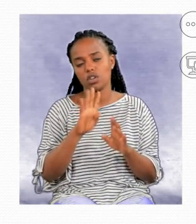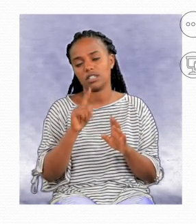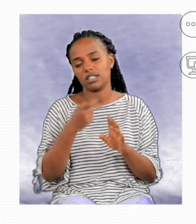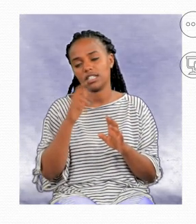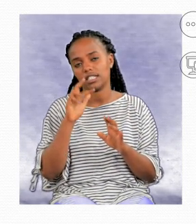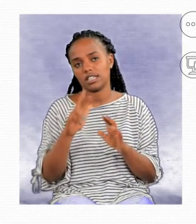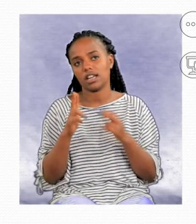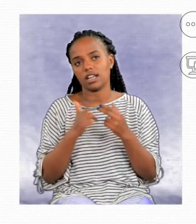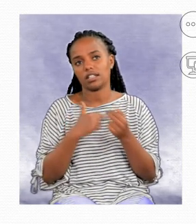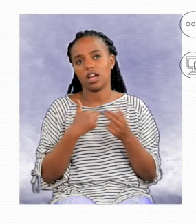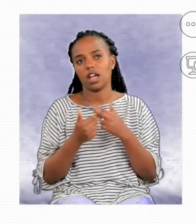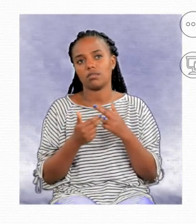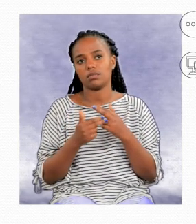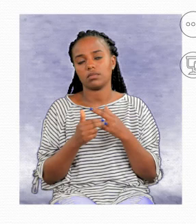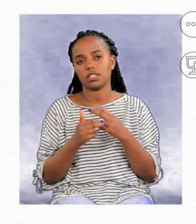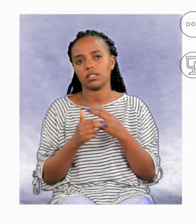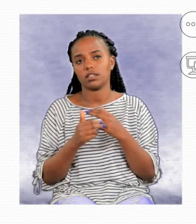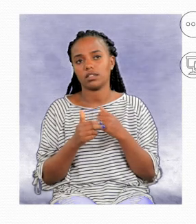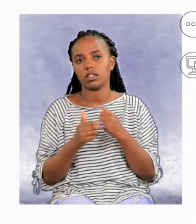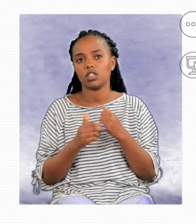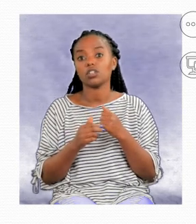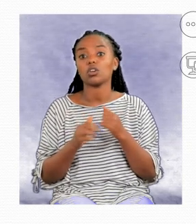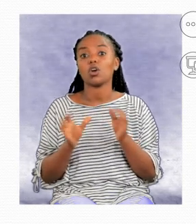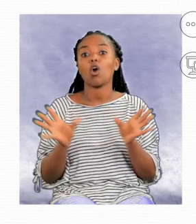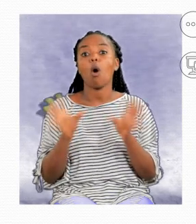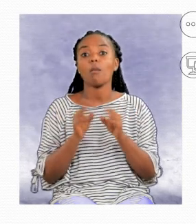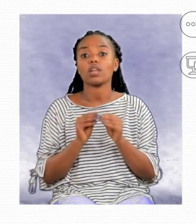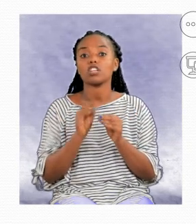4, 3 times, it is